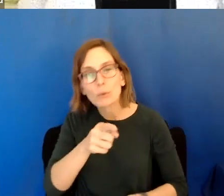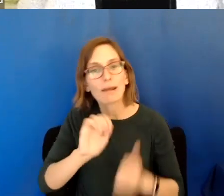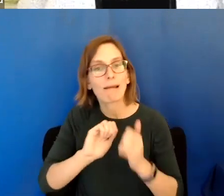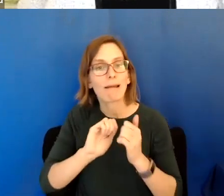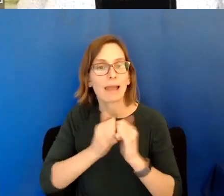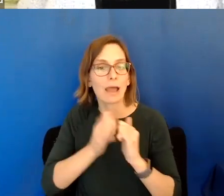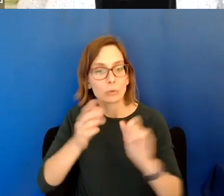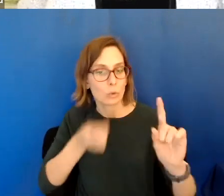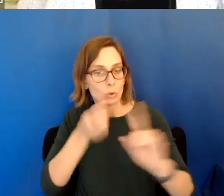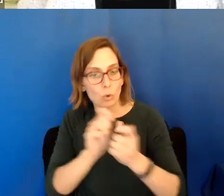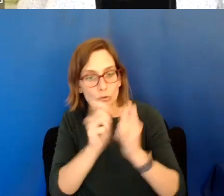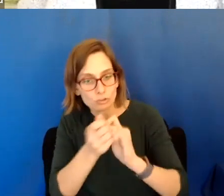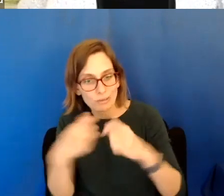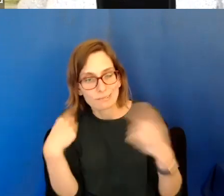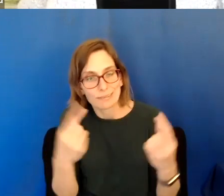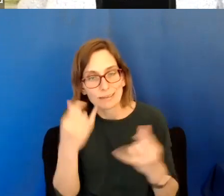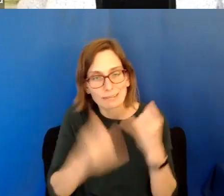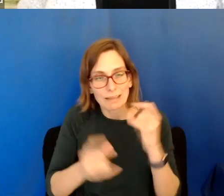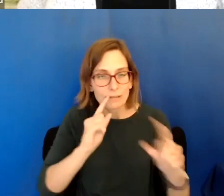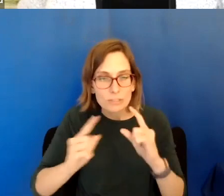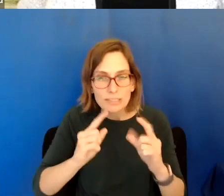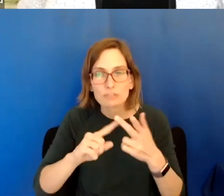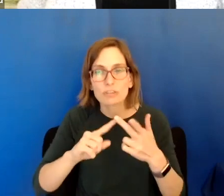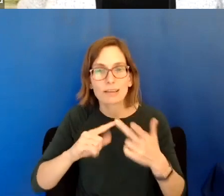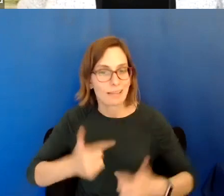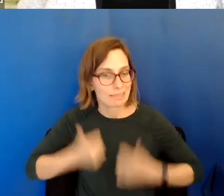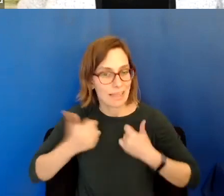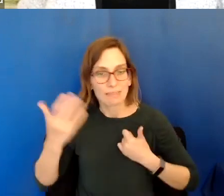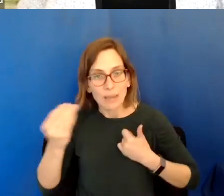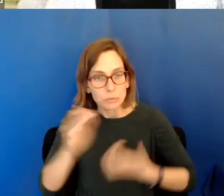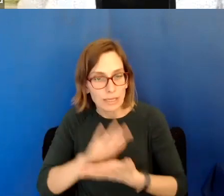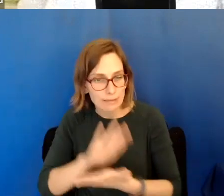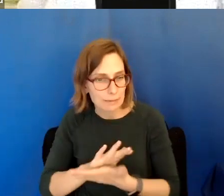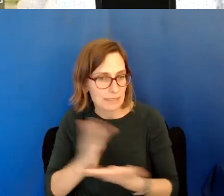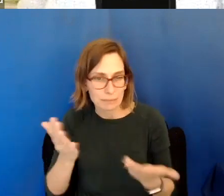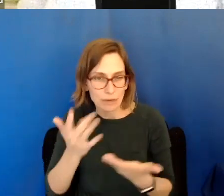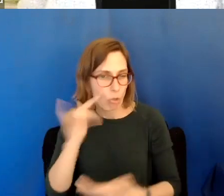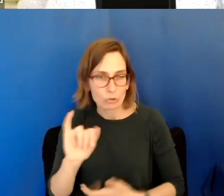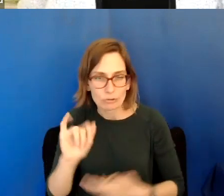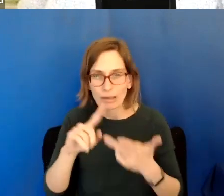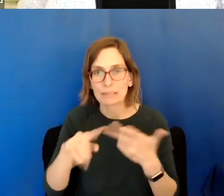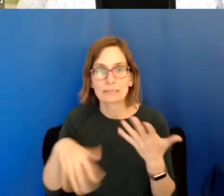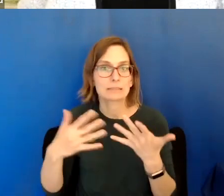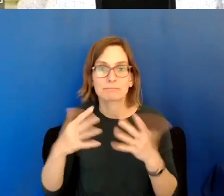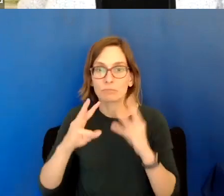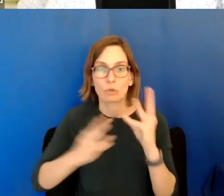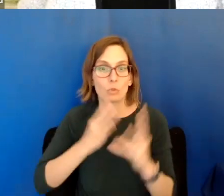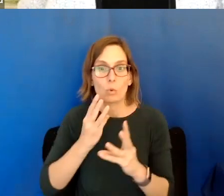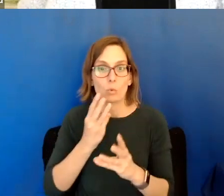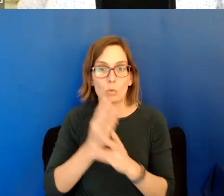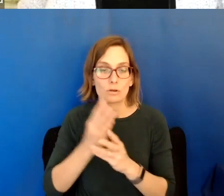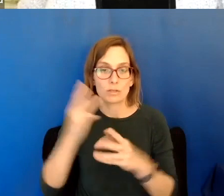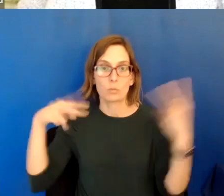goals changed from your last conversation? How is life outside of academia? The world is pretty